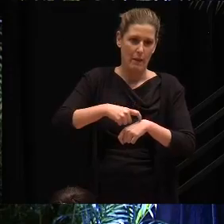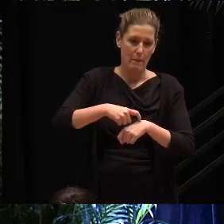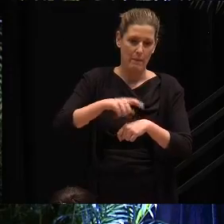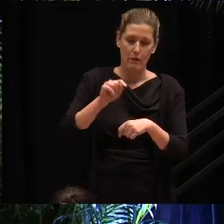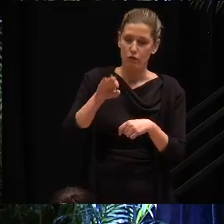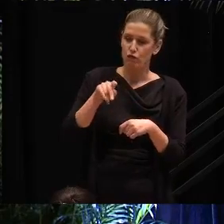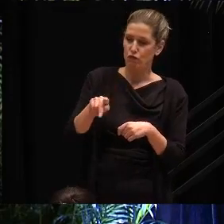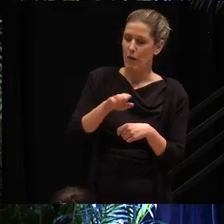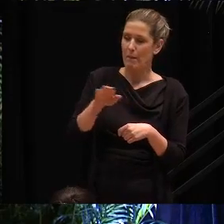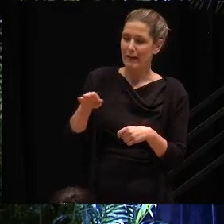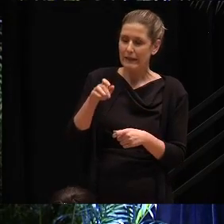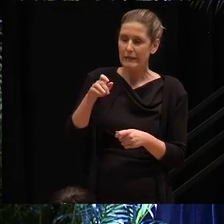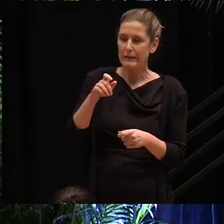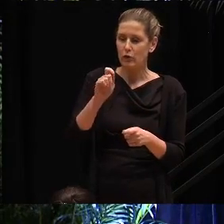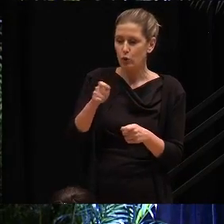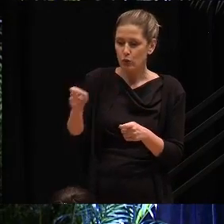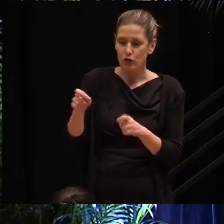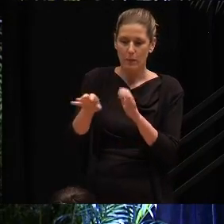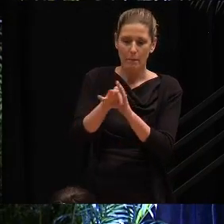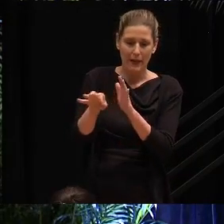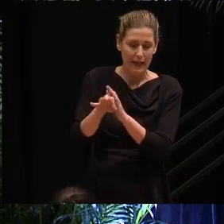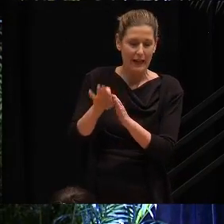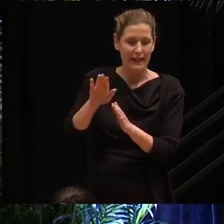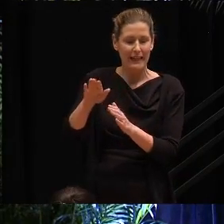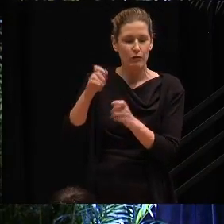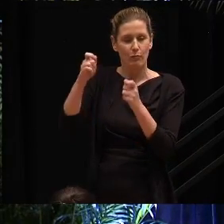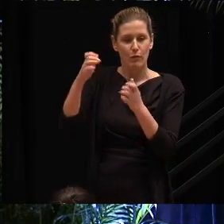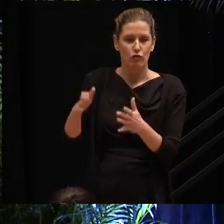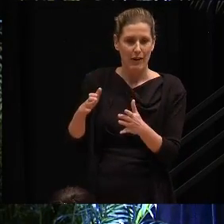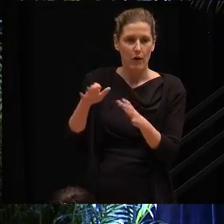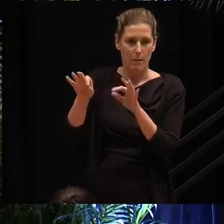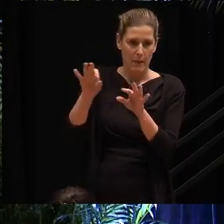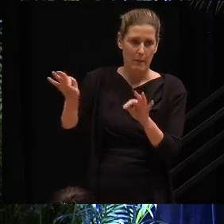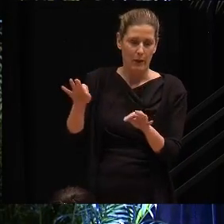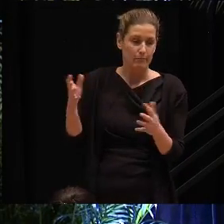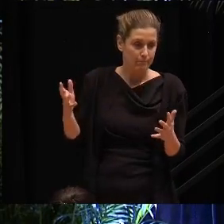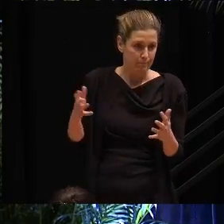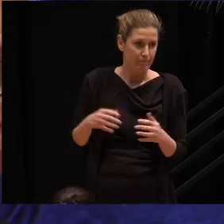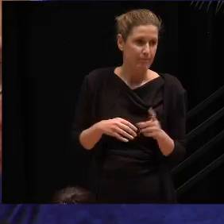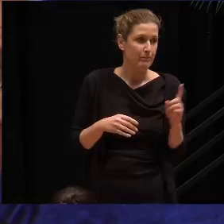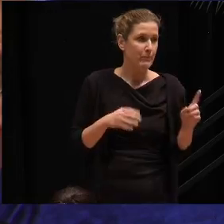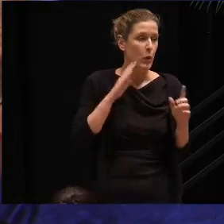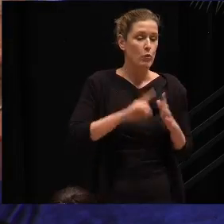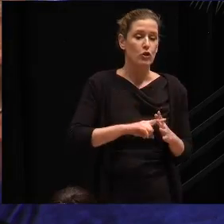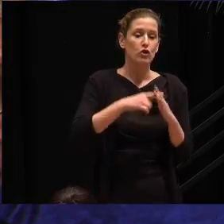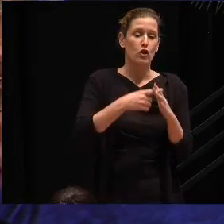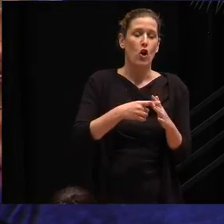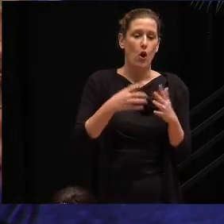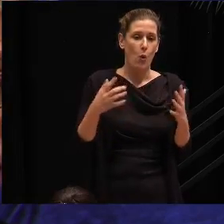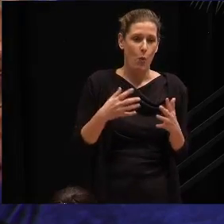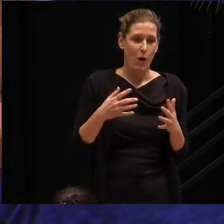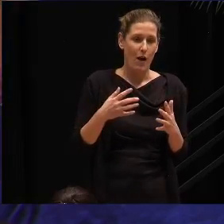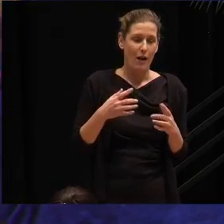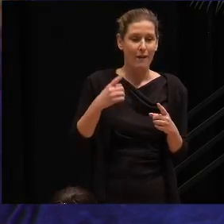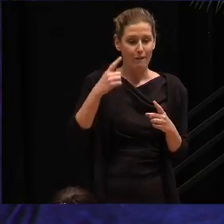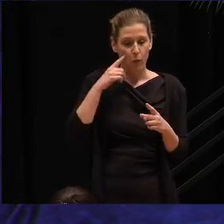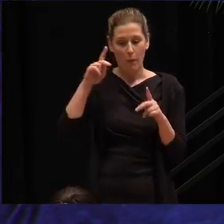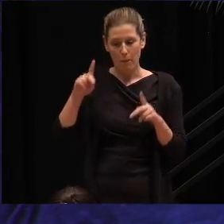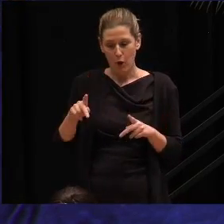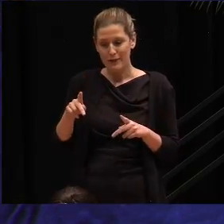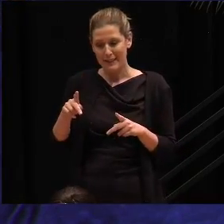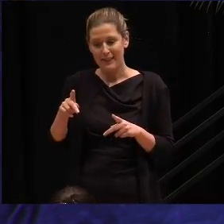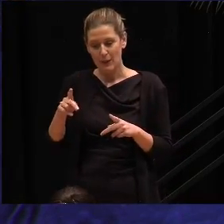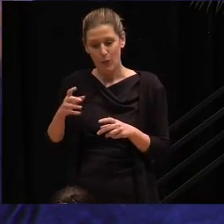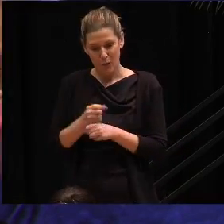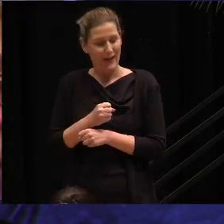Trump's judicial picks and his administrators. So let me just start off by saying, to the victor comes the spoils. So when